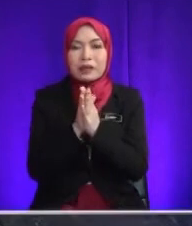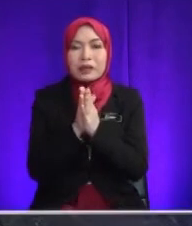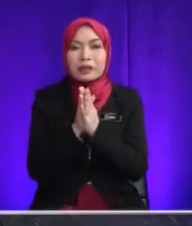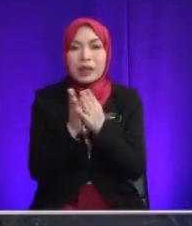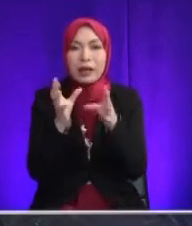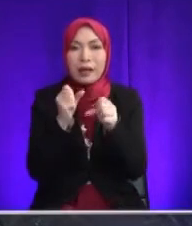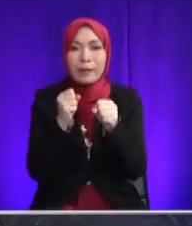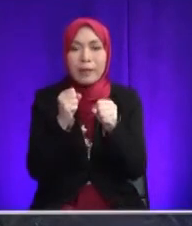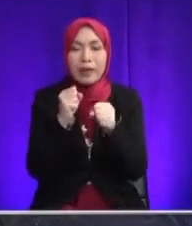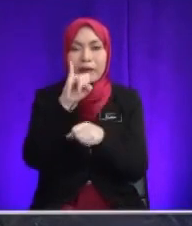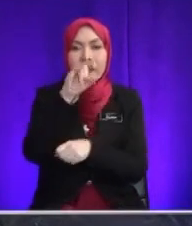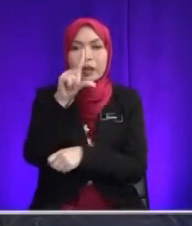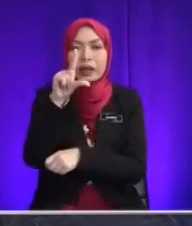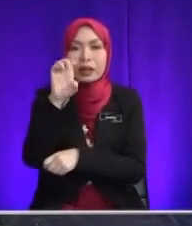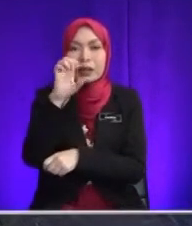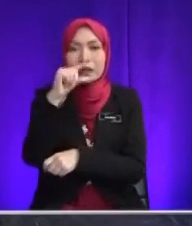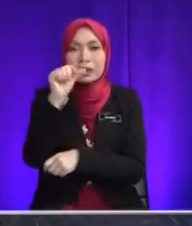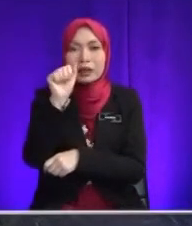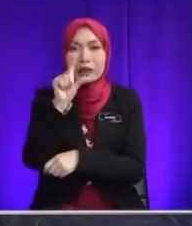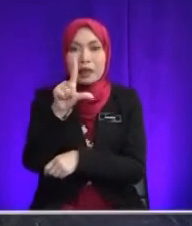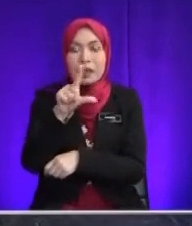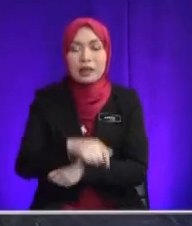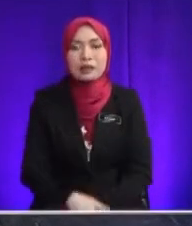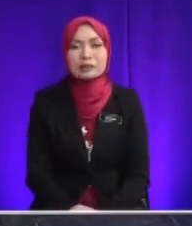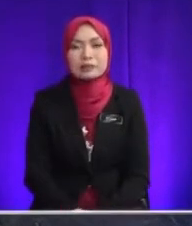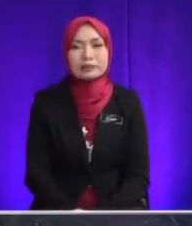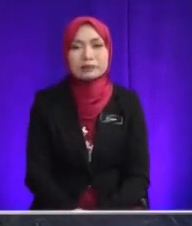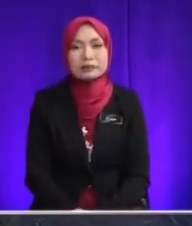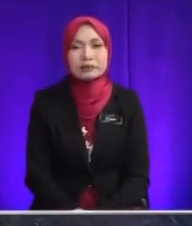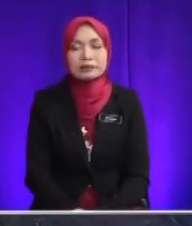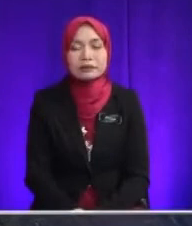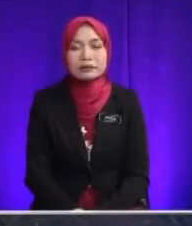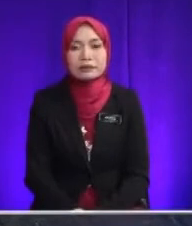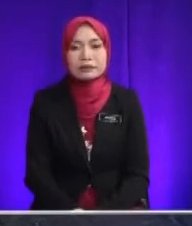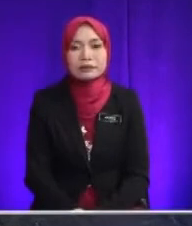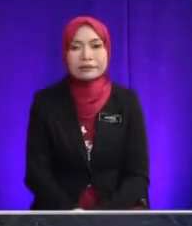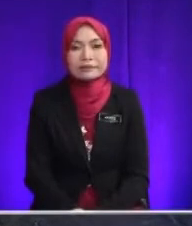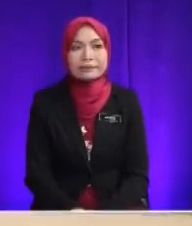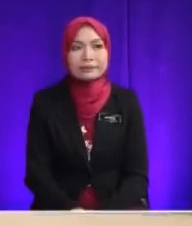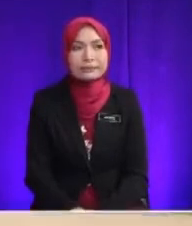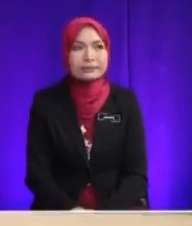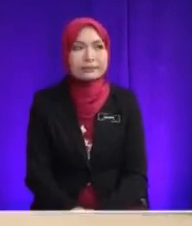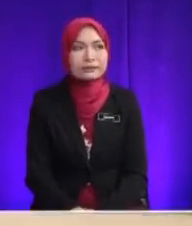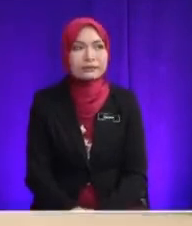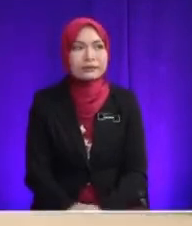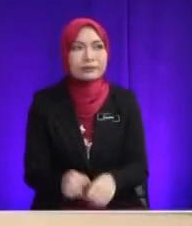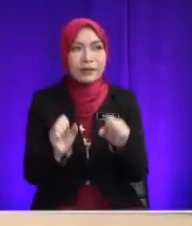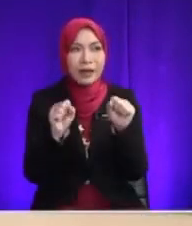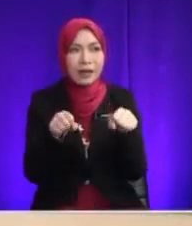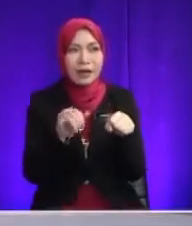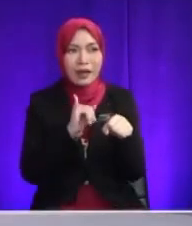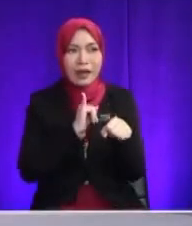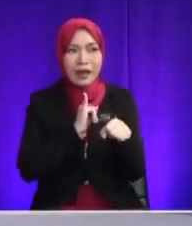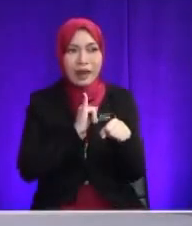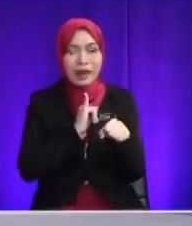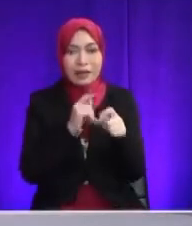Okay, looks like our pupils are having some sort of technical error, but it's okay. Teacher, can I try to answer? Yes. Don't you try? You have